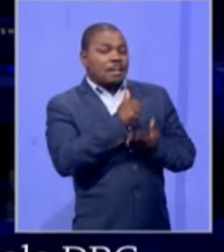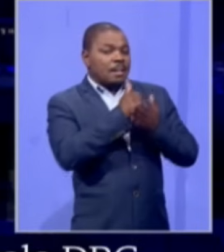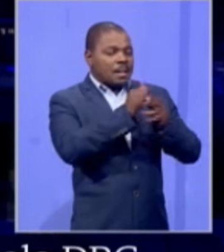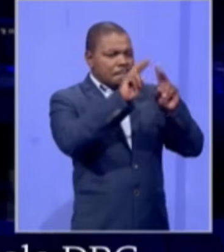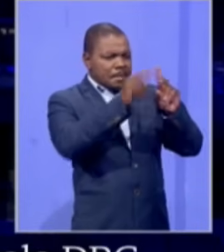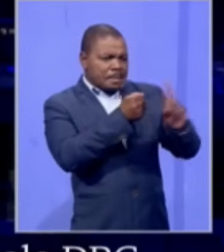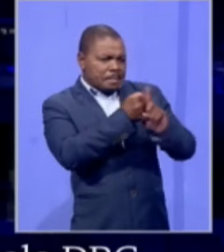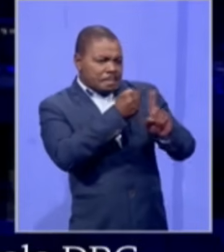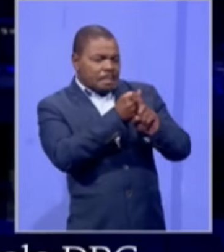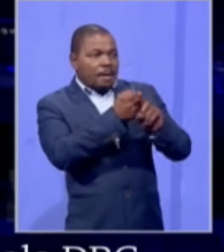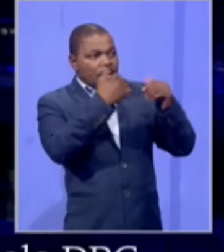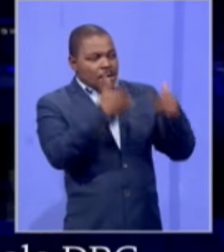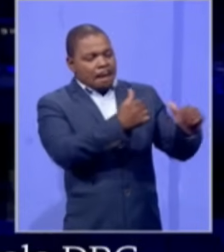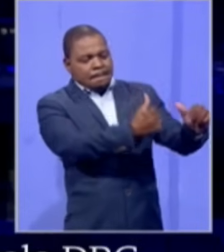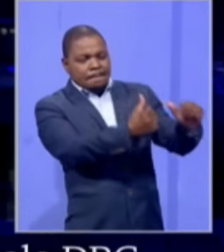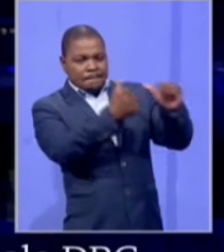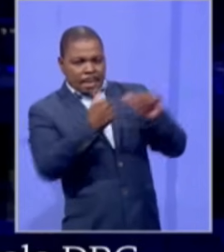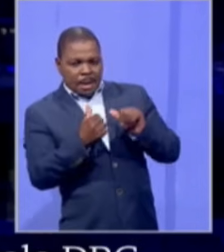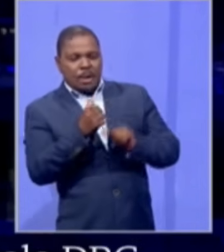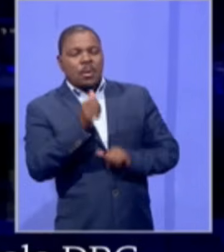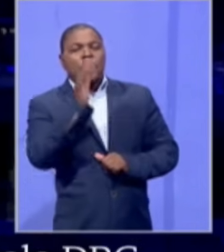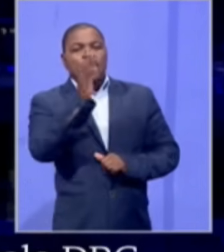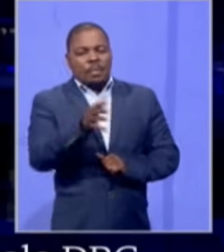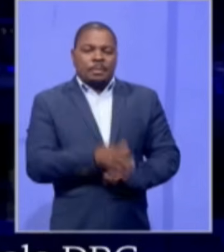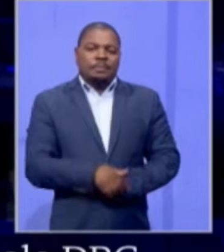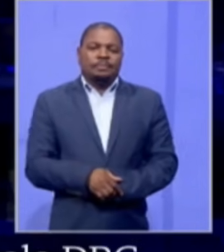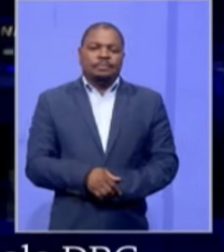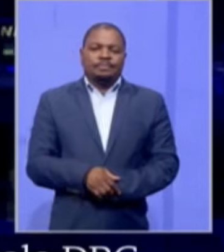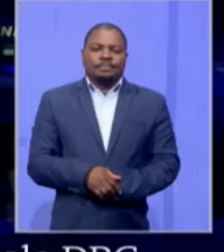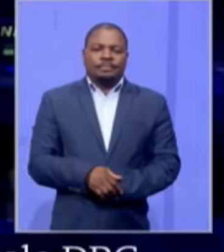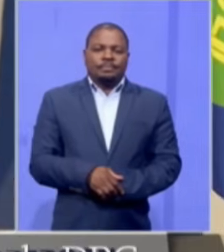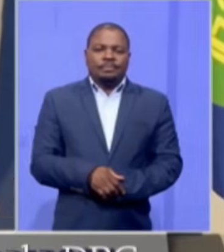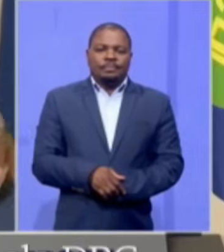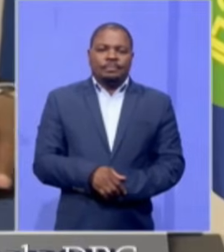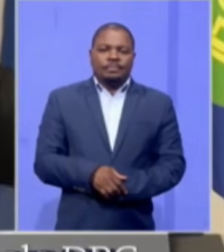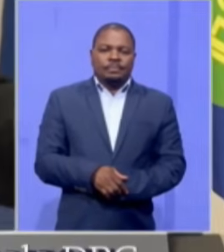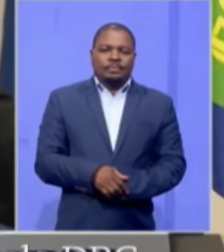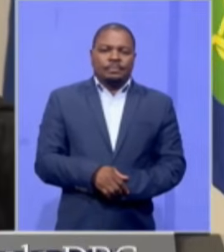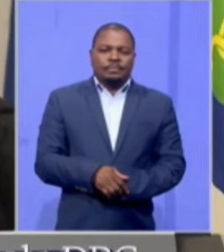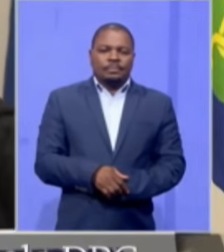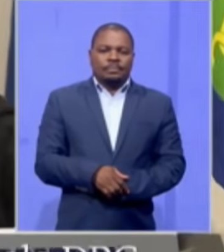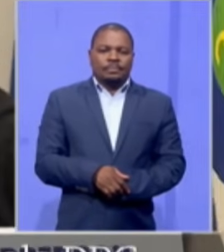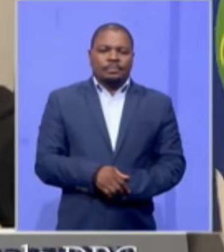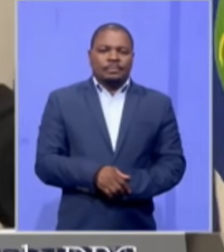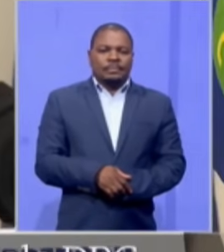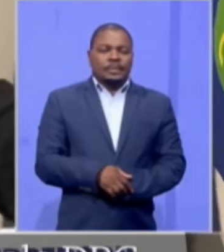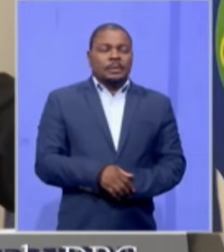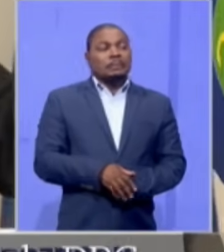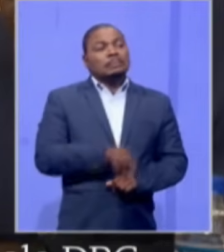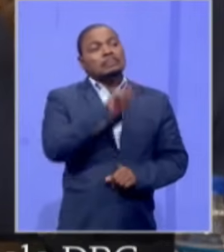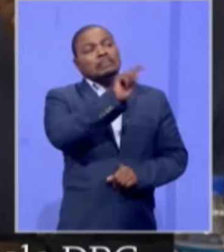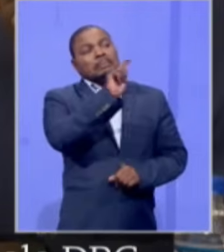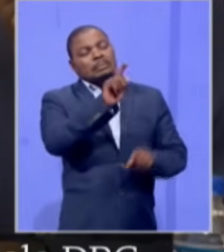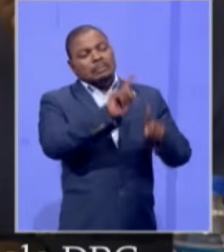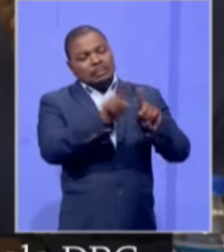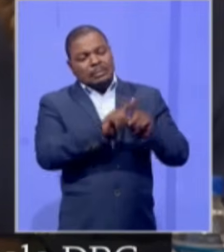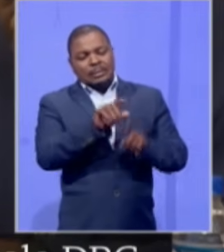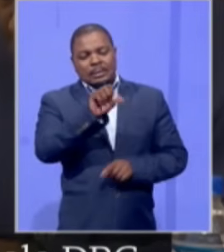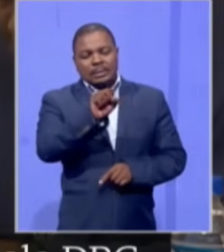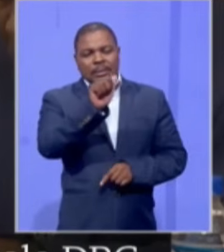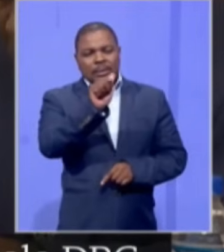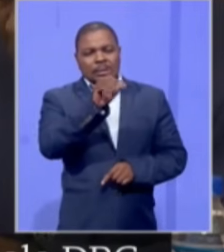botsitso a tlo kgutlisetswa kwano lapeng. Kopano ya dihloho tsa mebuso ya dinaha tsa SADC e